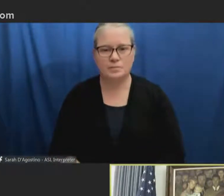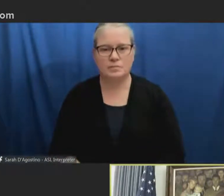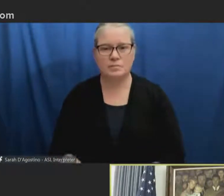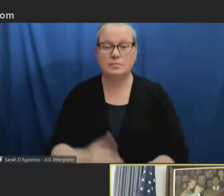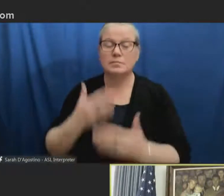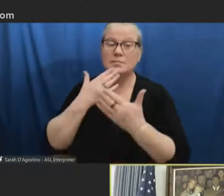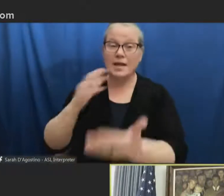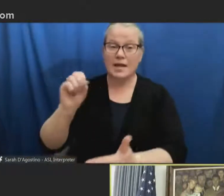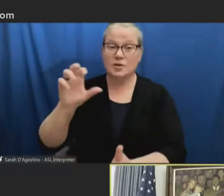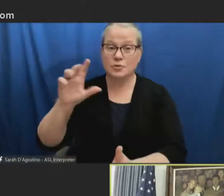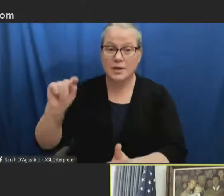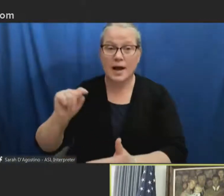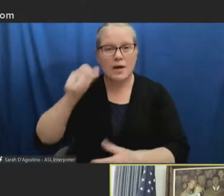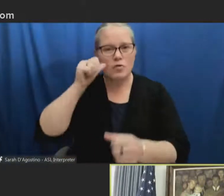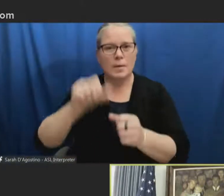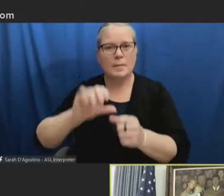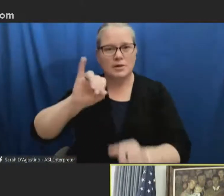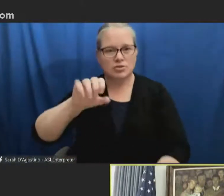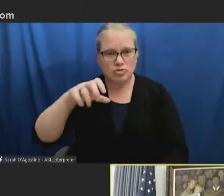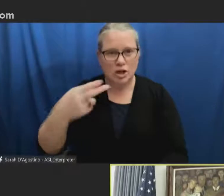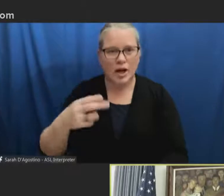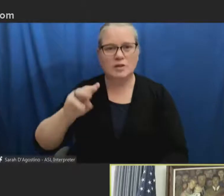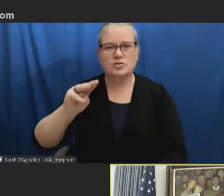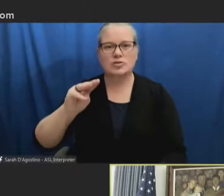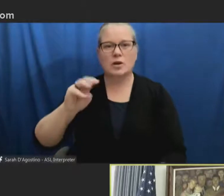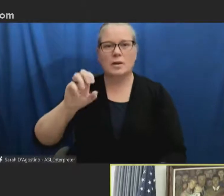and Paul are here as well to take any of your questions.